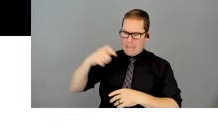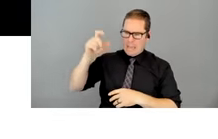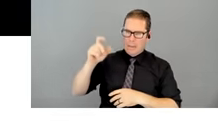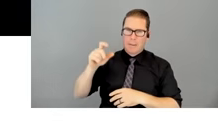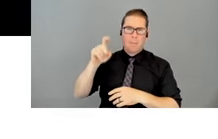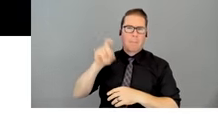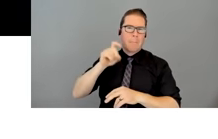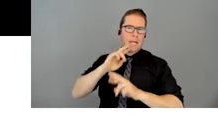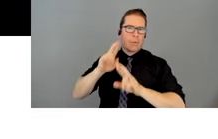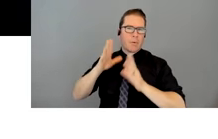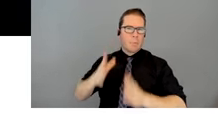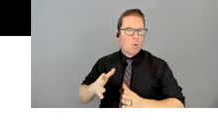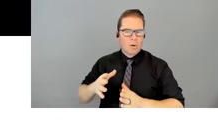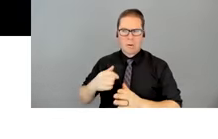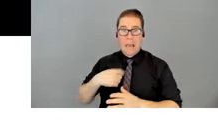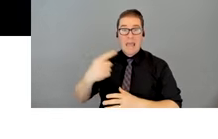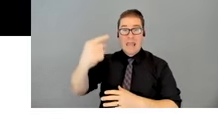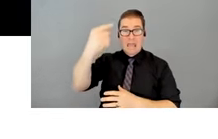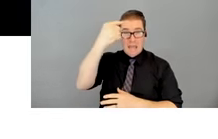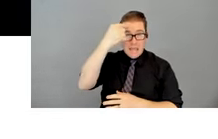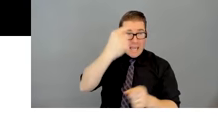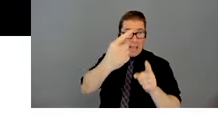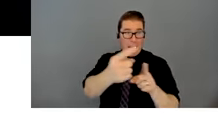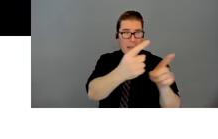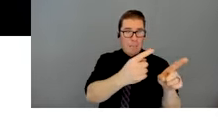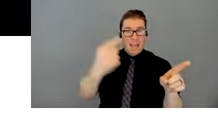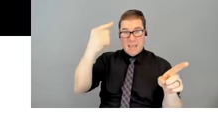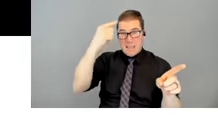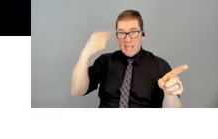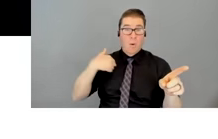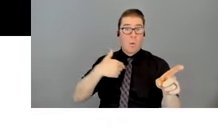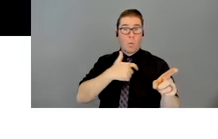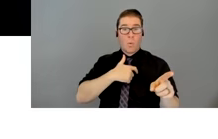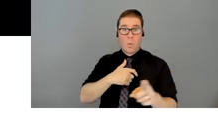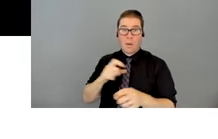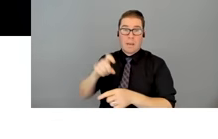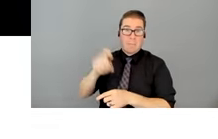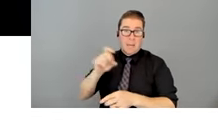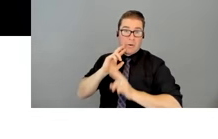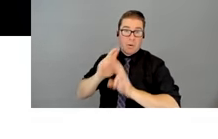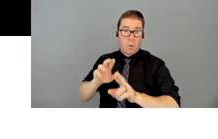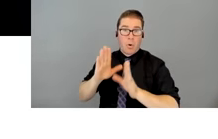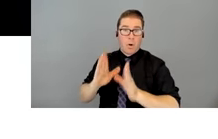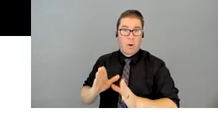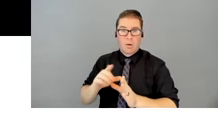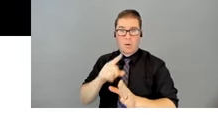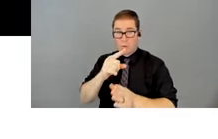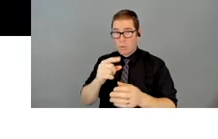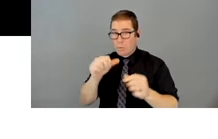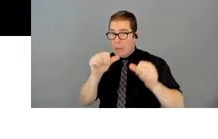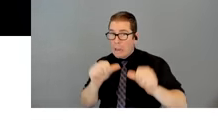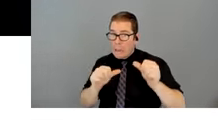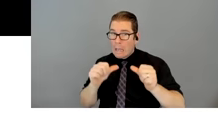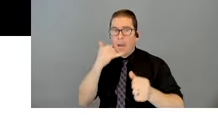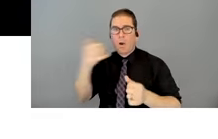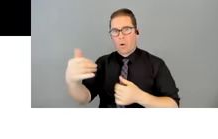believe this is happening or that is happening? I would encourage you to call our office and talk with me about